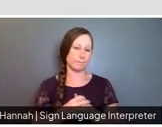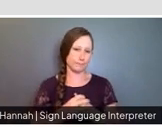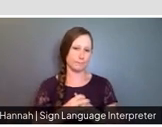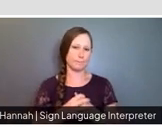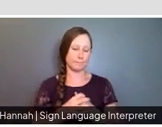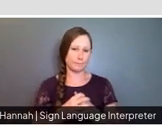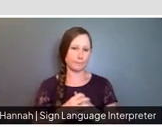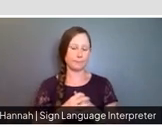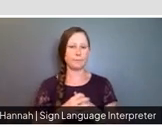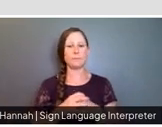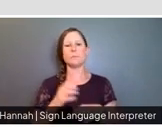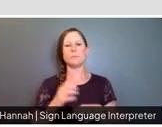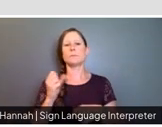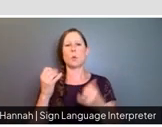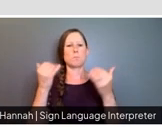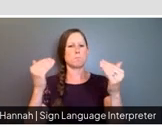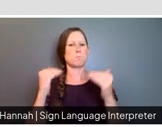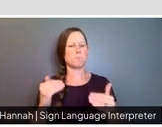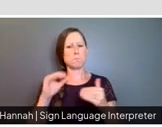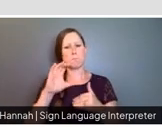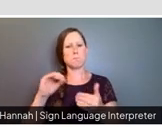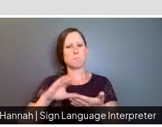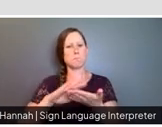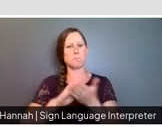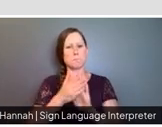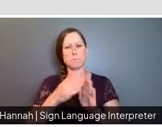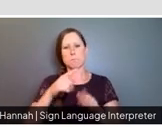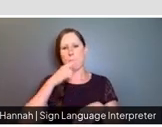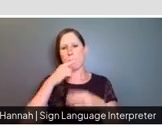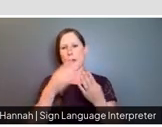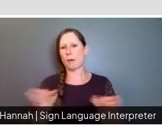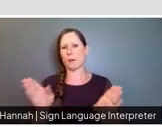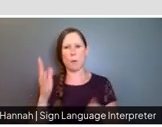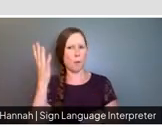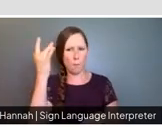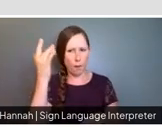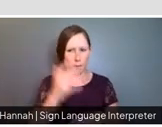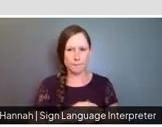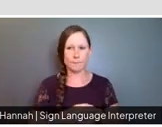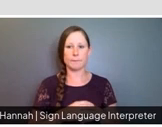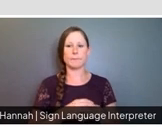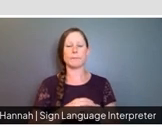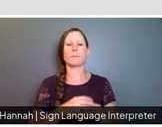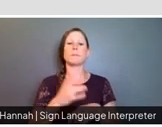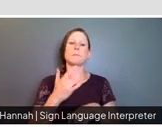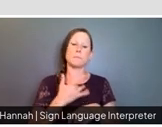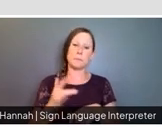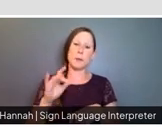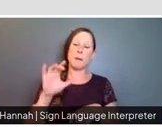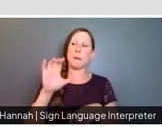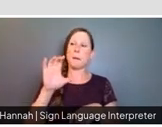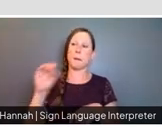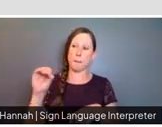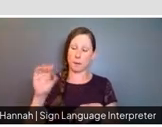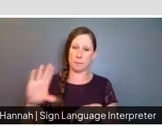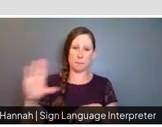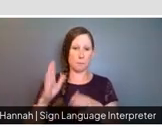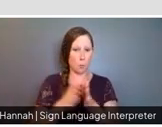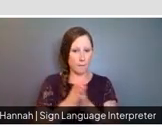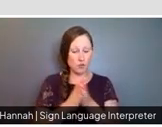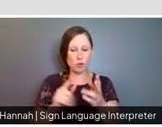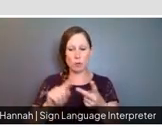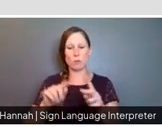So why do companies go public? Well, there's usually company motivations, stockholder motivations, and kind